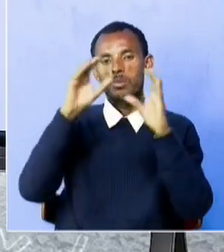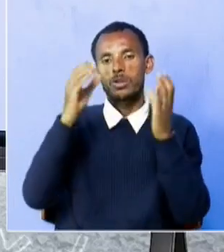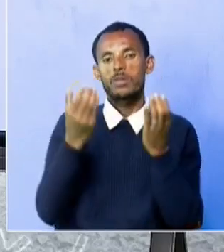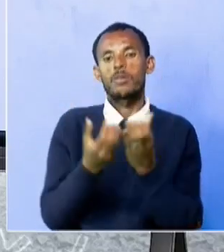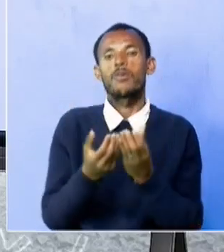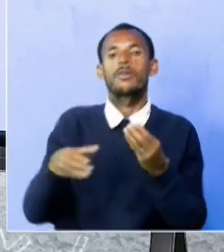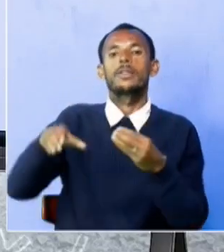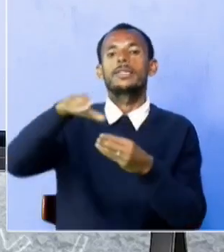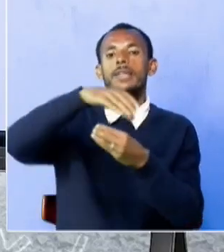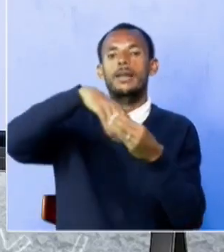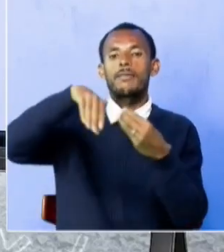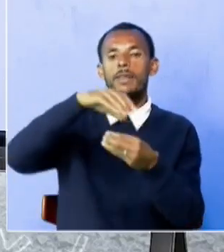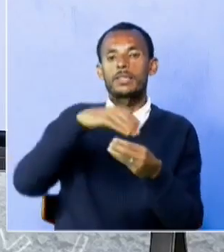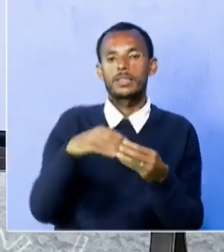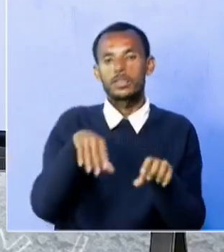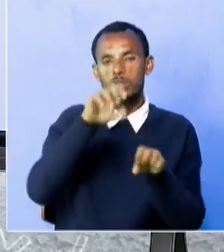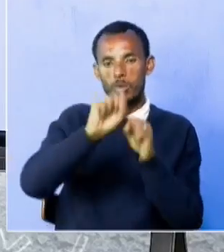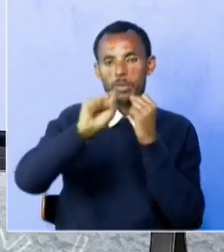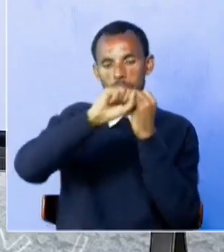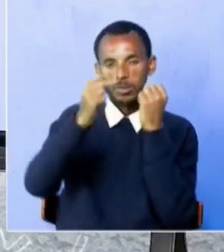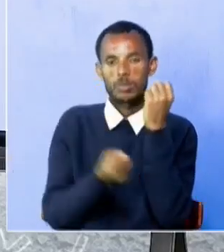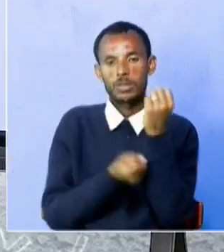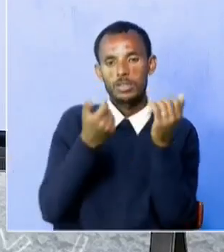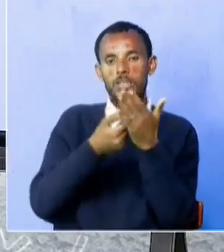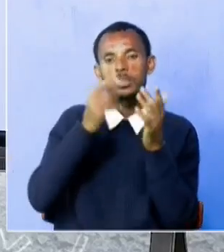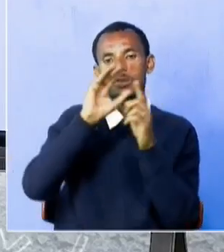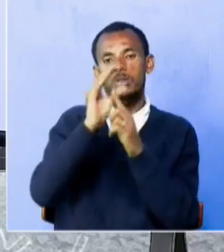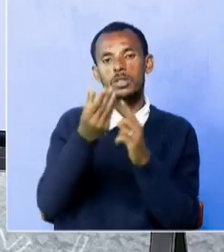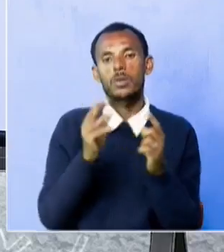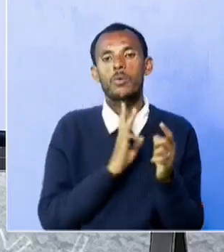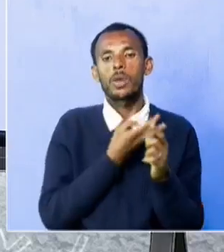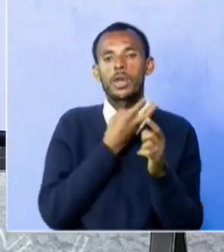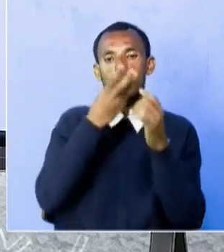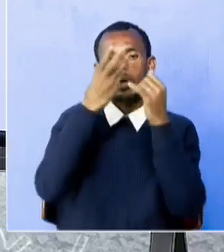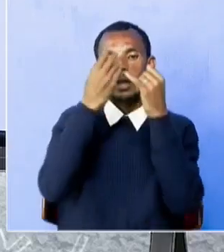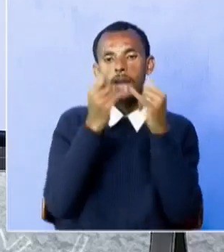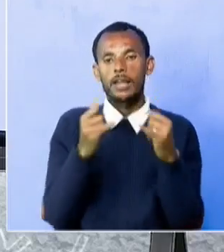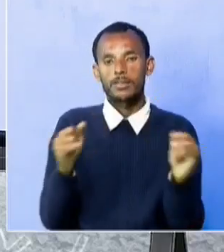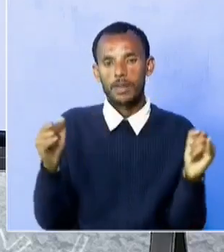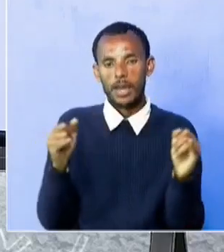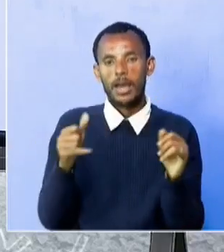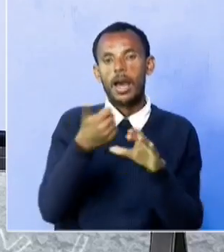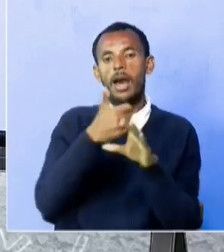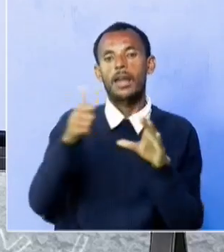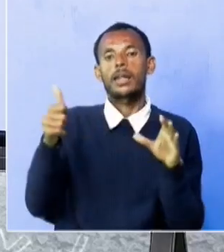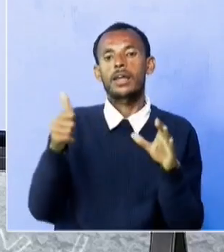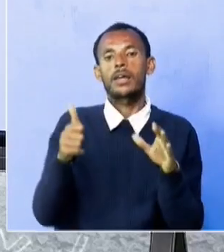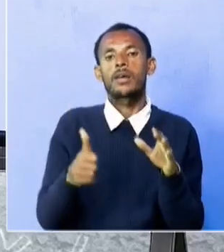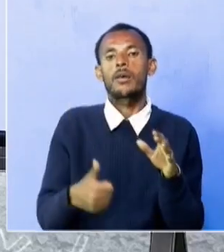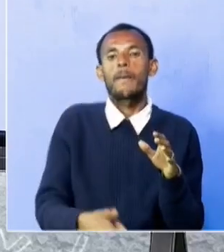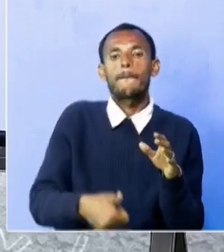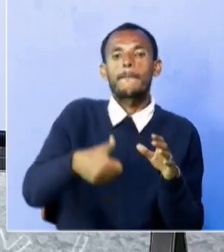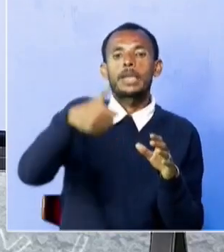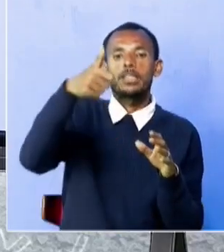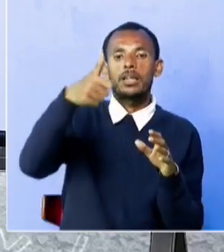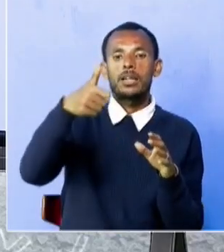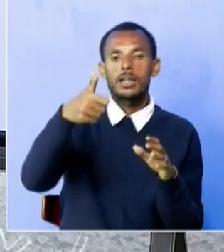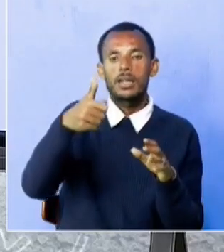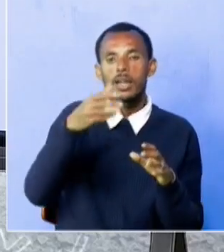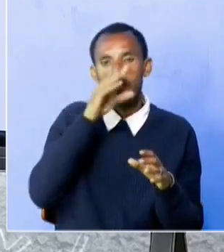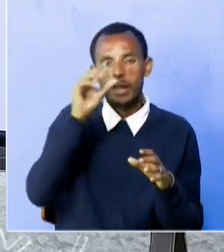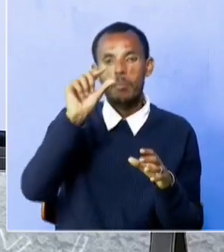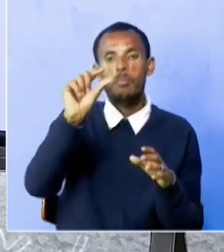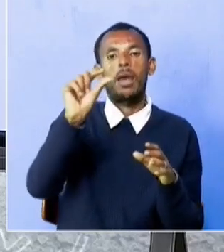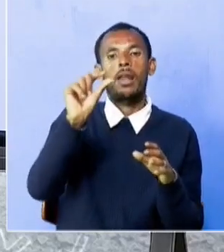the circumference. So based on this situation, we can classify arc as major arc and